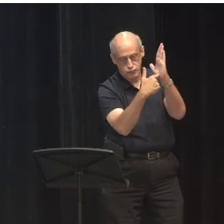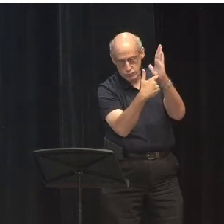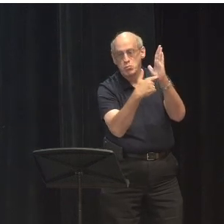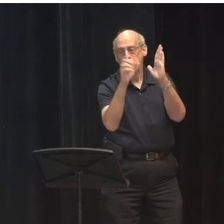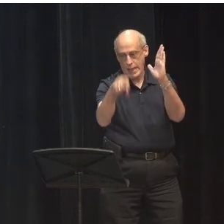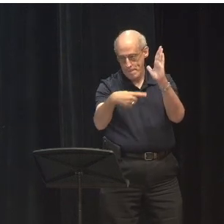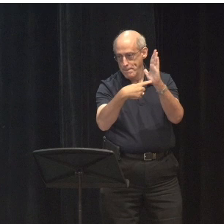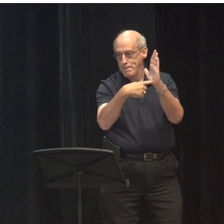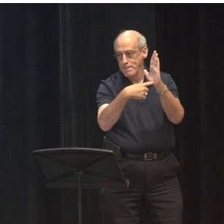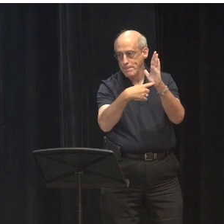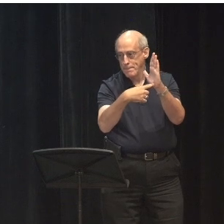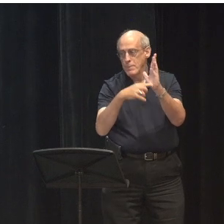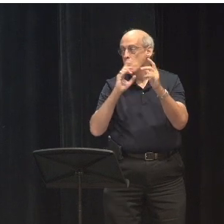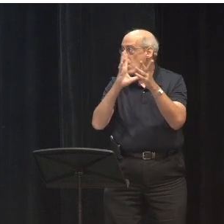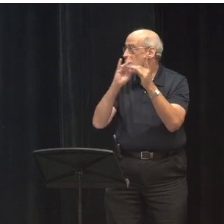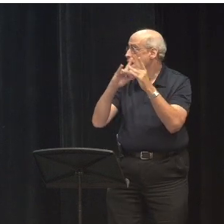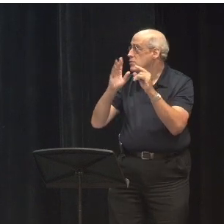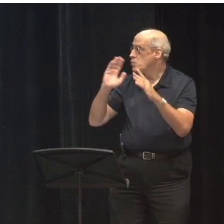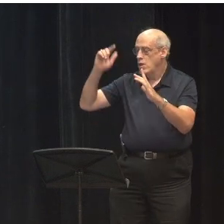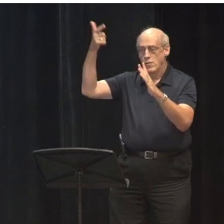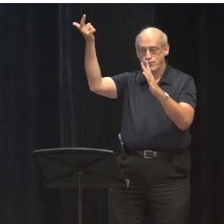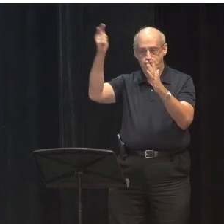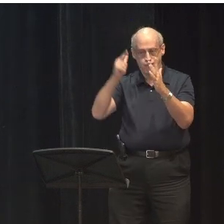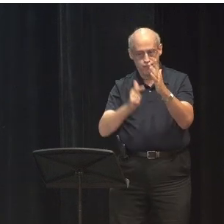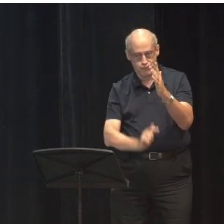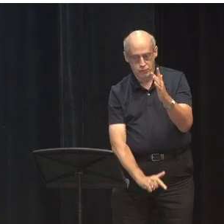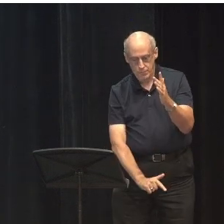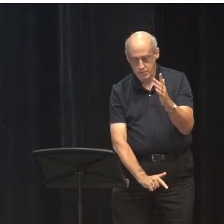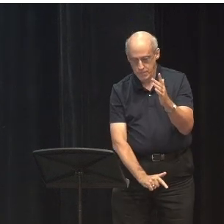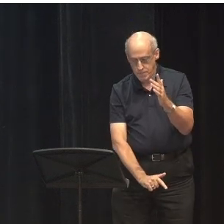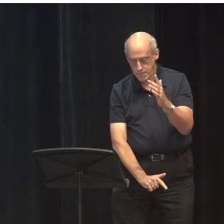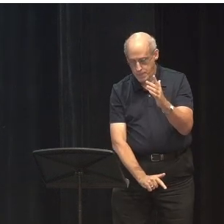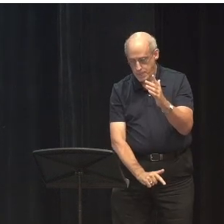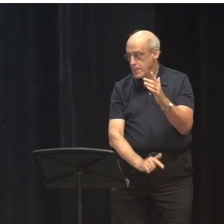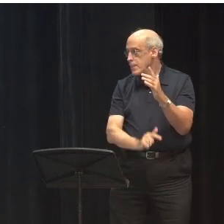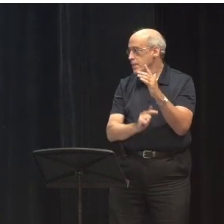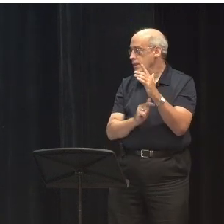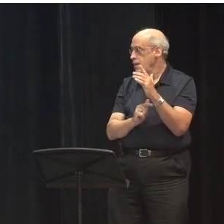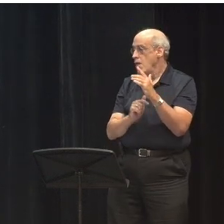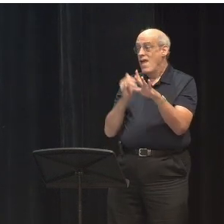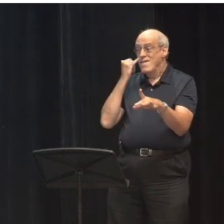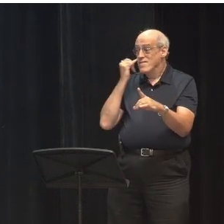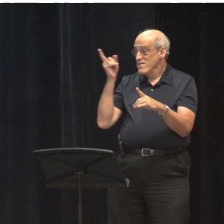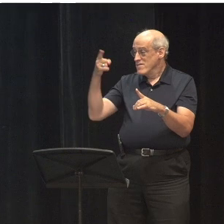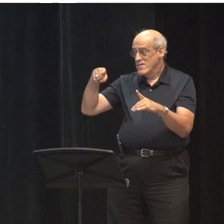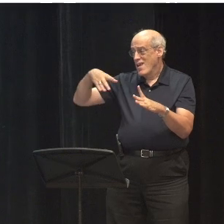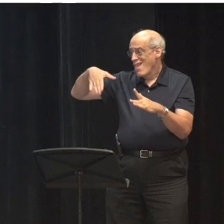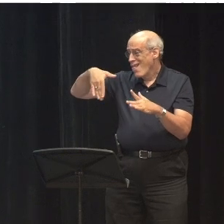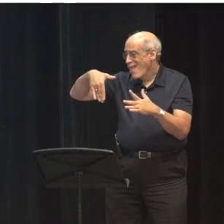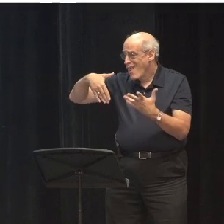list. We'll hear comments in the order in which they are posted. And if you don't have a